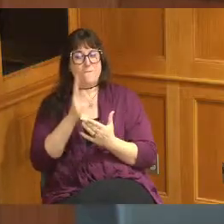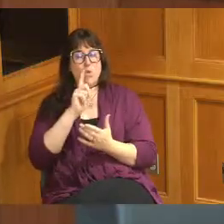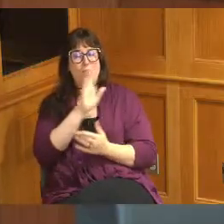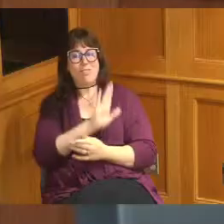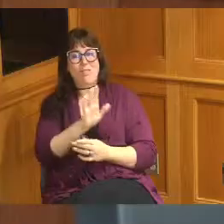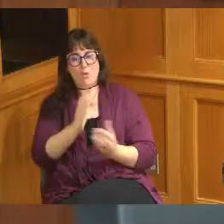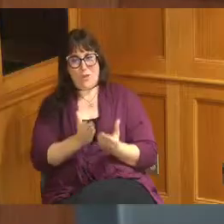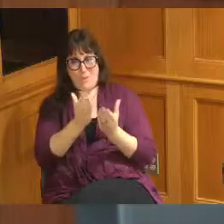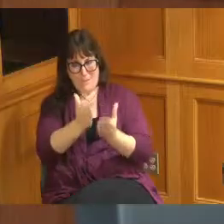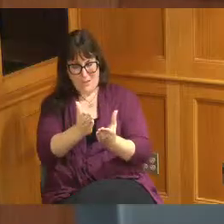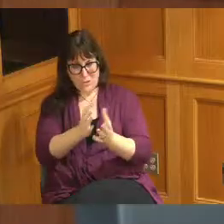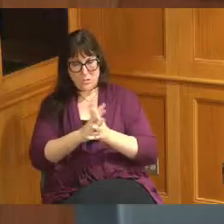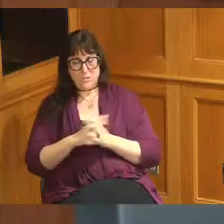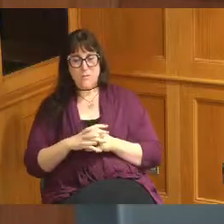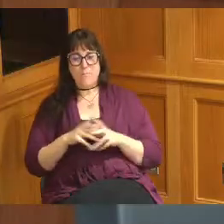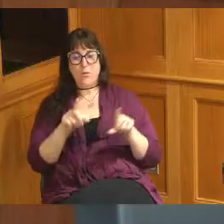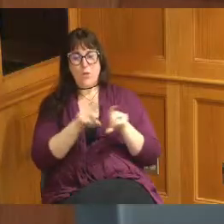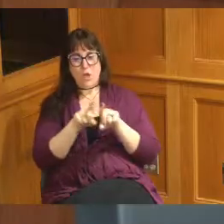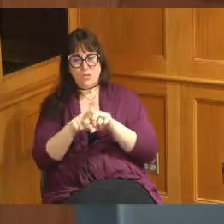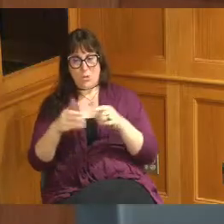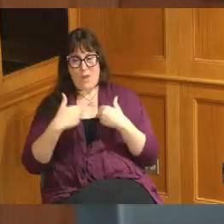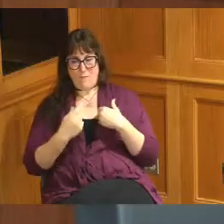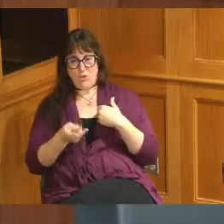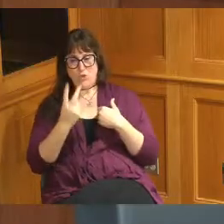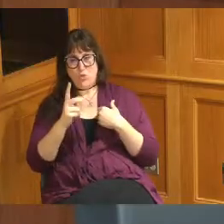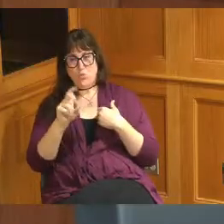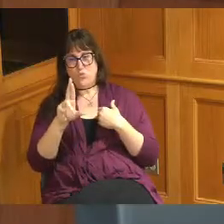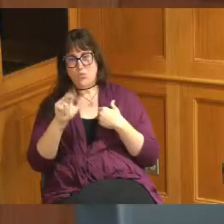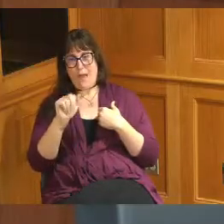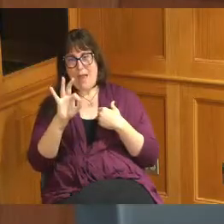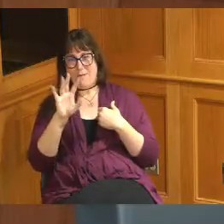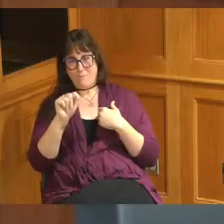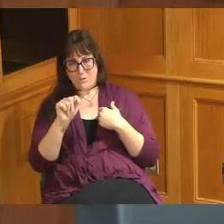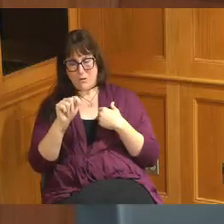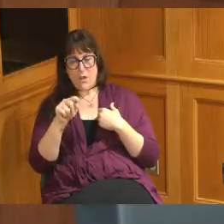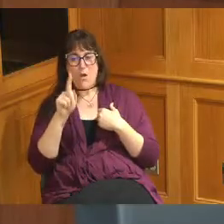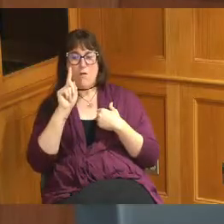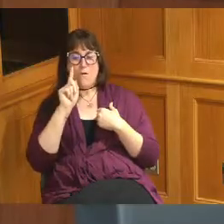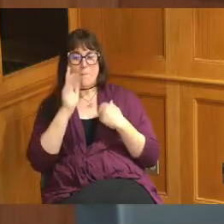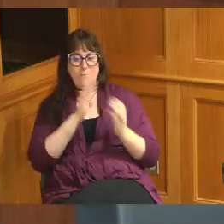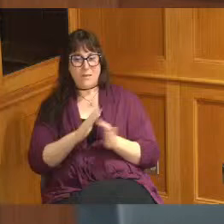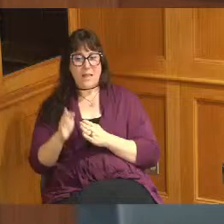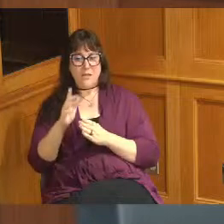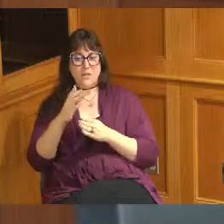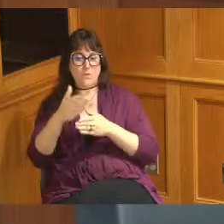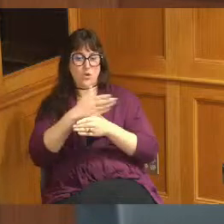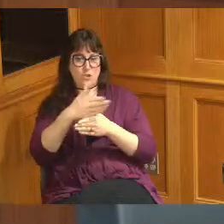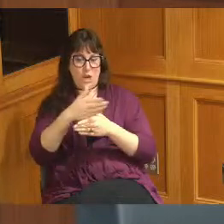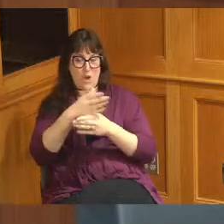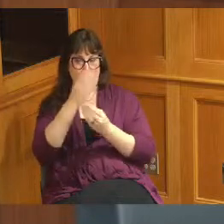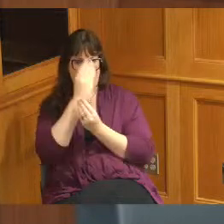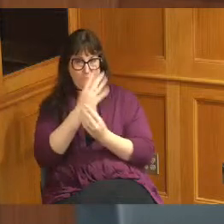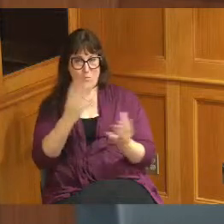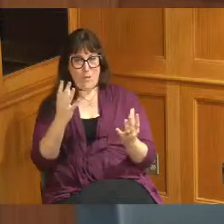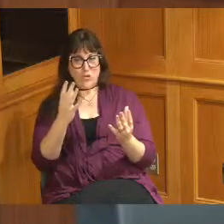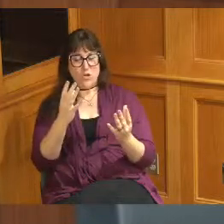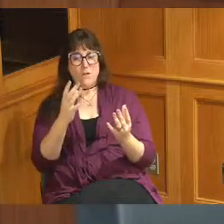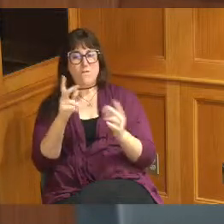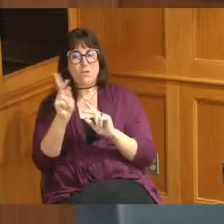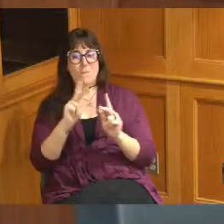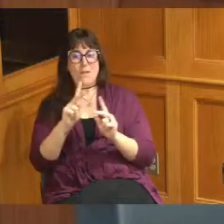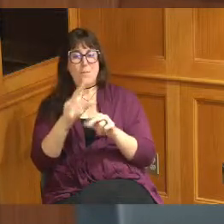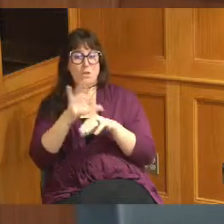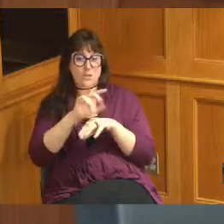recommendations. We also have 2 drafts planned for that levy to start sharing information with the hopes that the consultants,